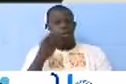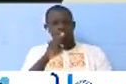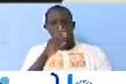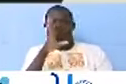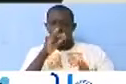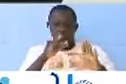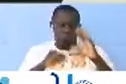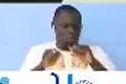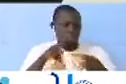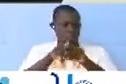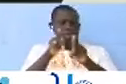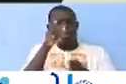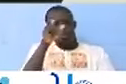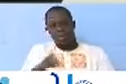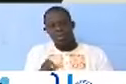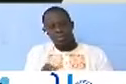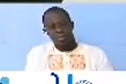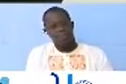Yes.